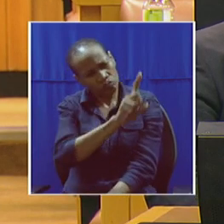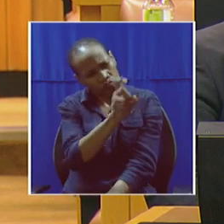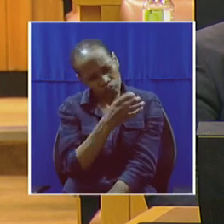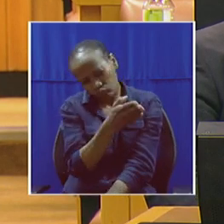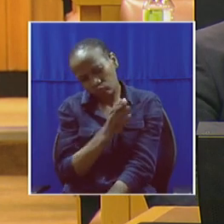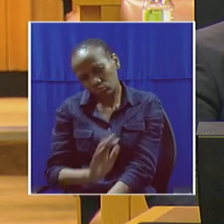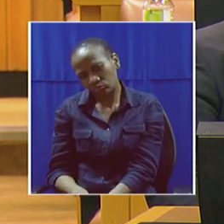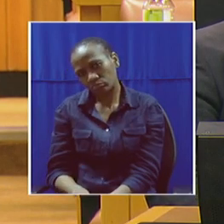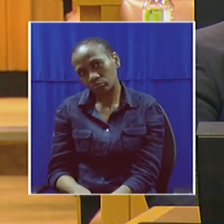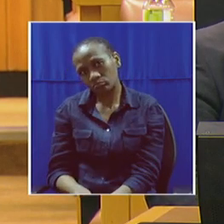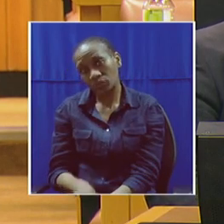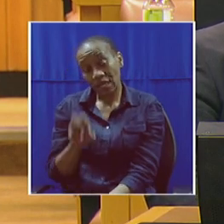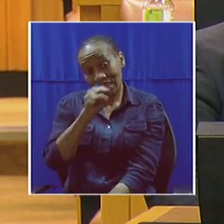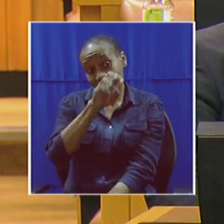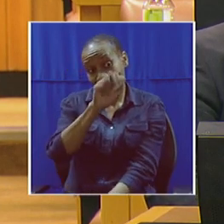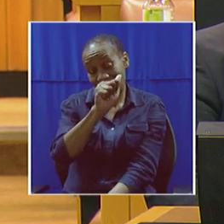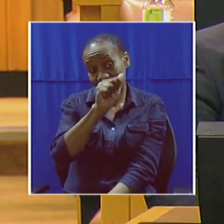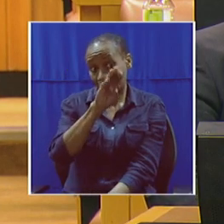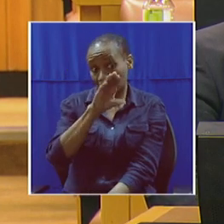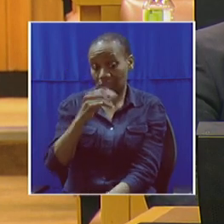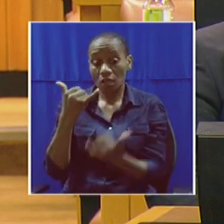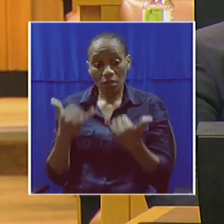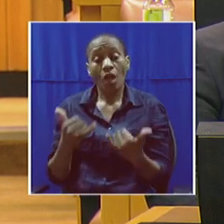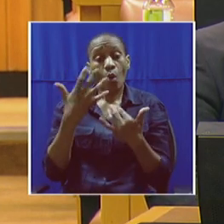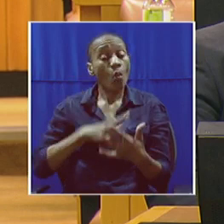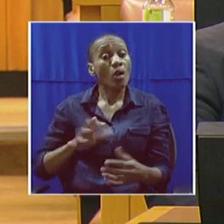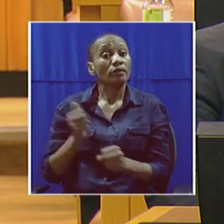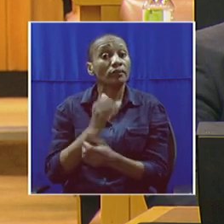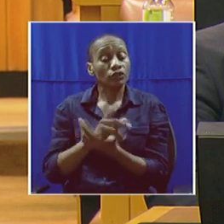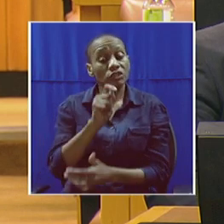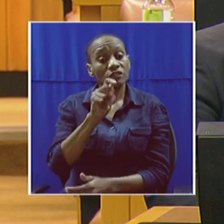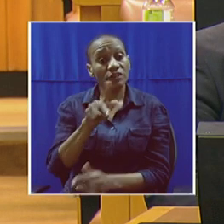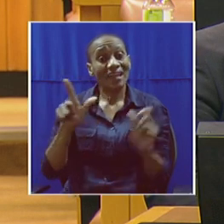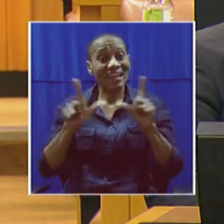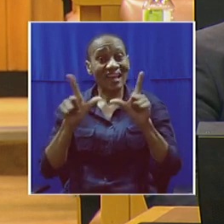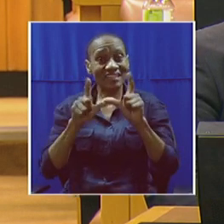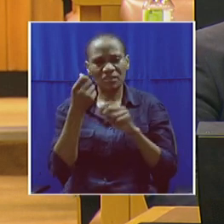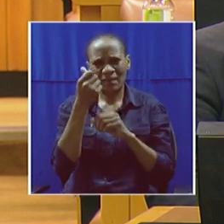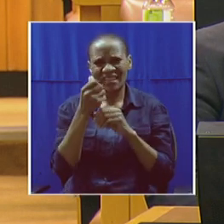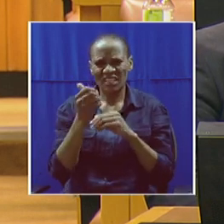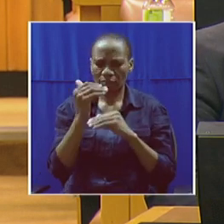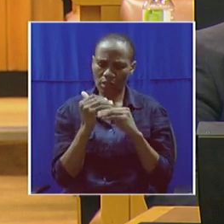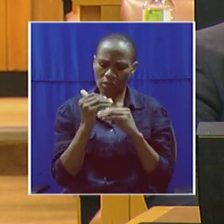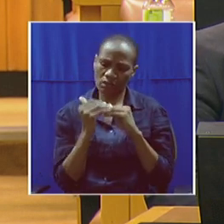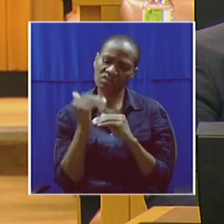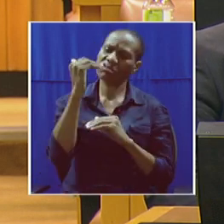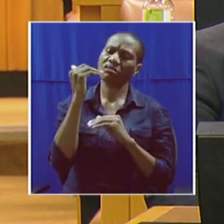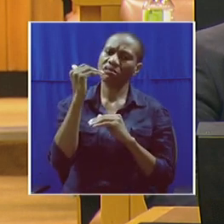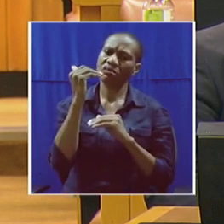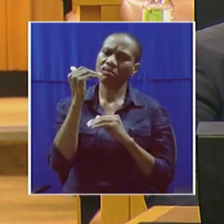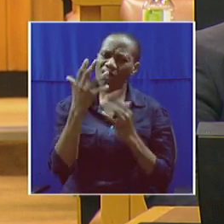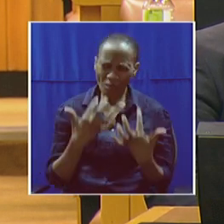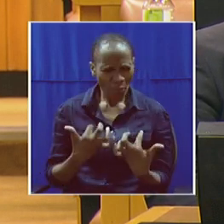know as the sabc now wants to increase the TV licenses to poor South Africans who are